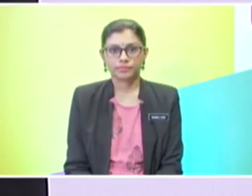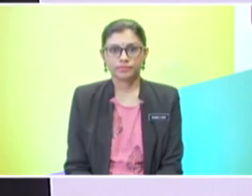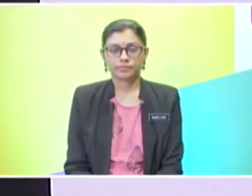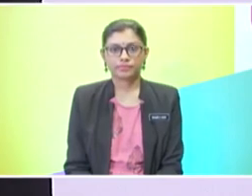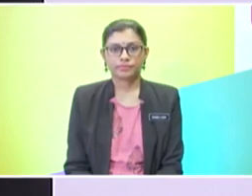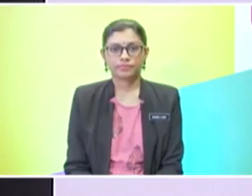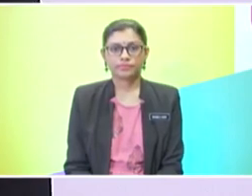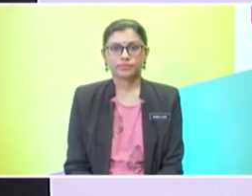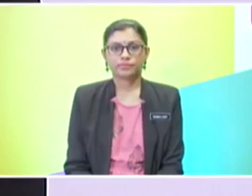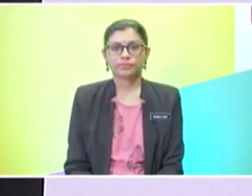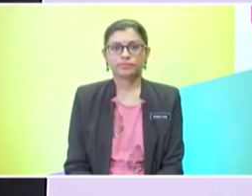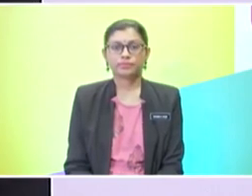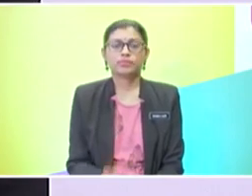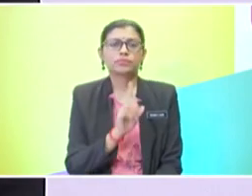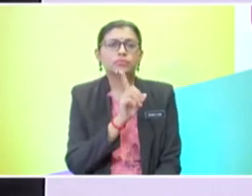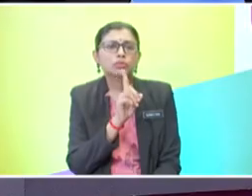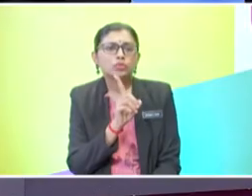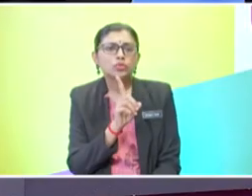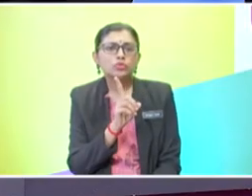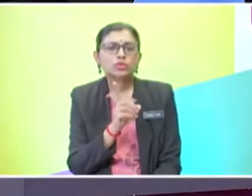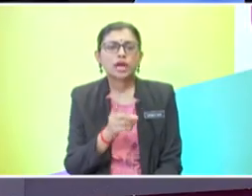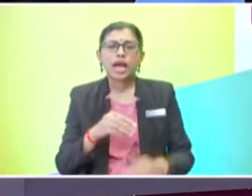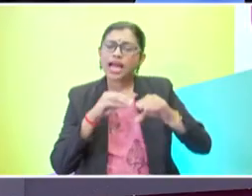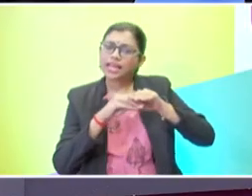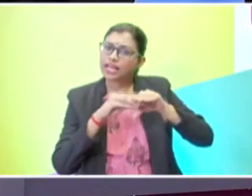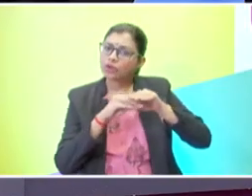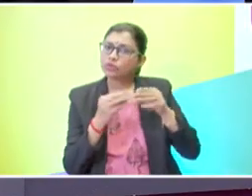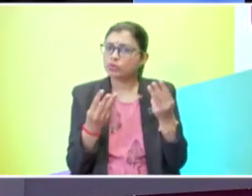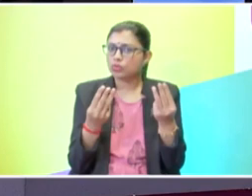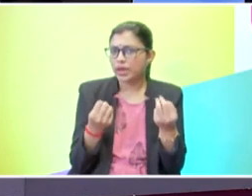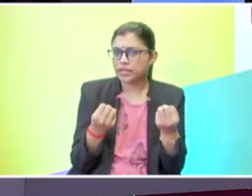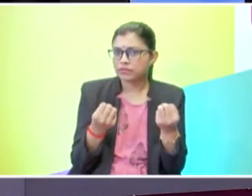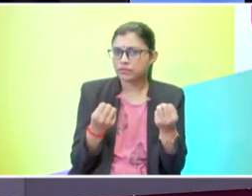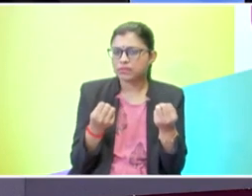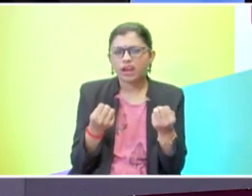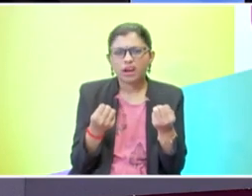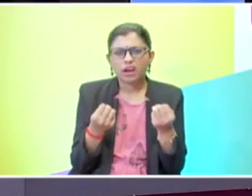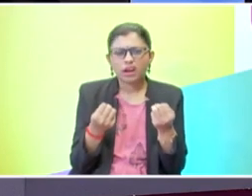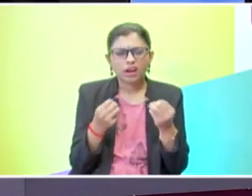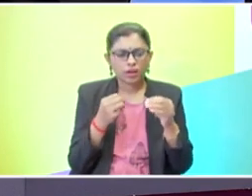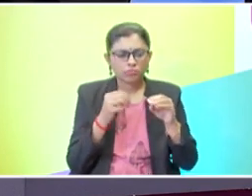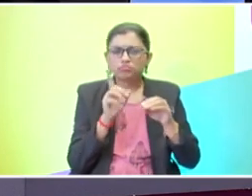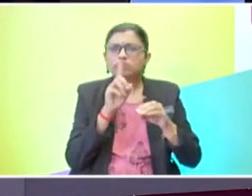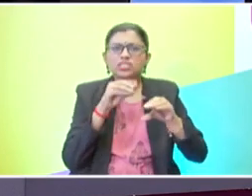your preference. Okay. What type of account would you like to open? Oh, what type of account?